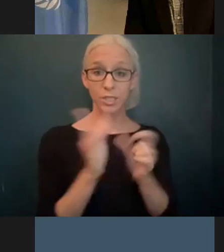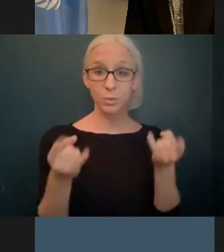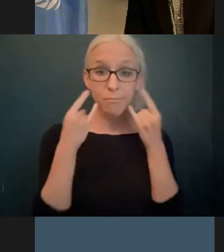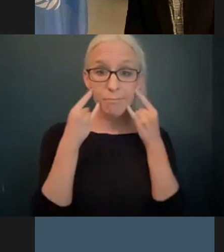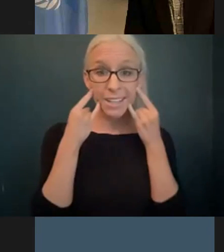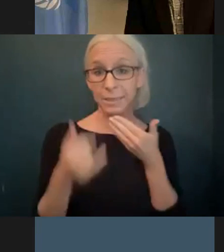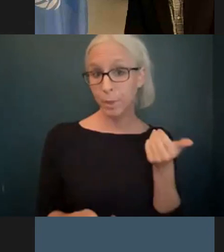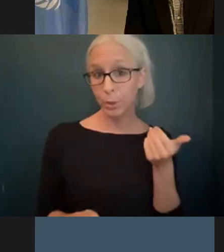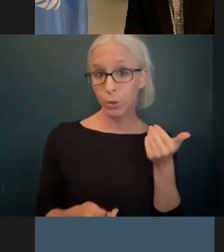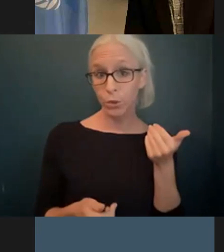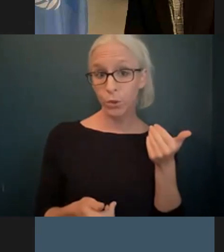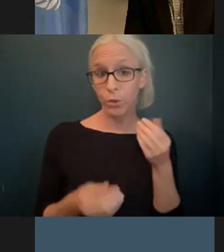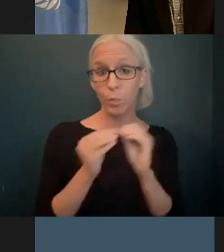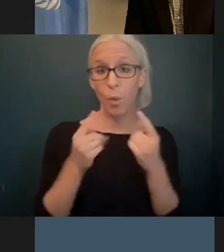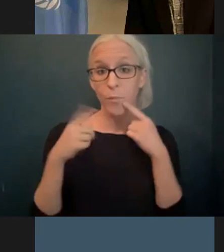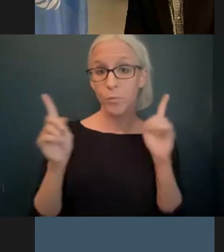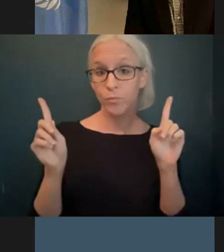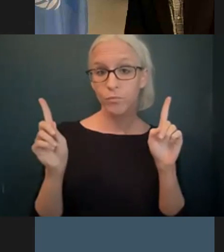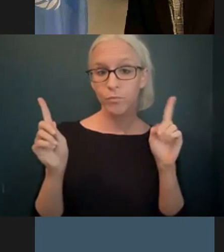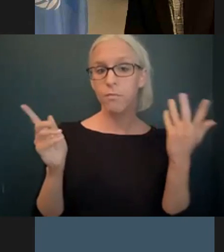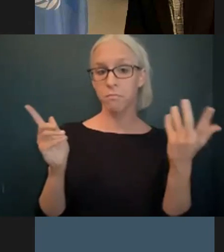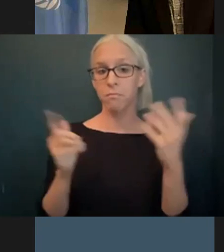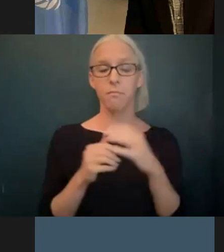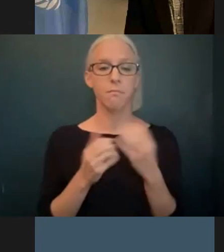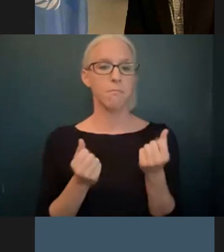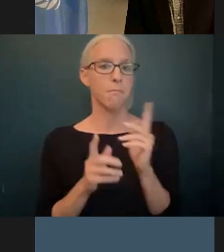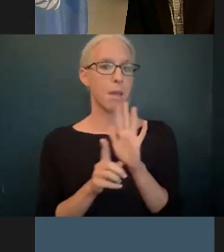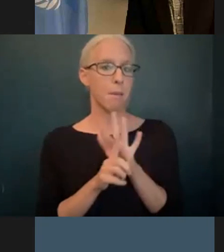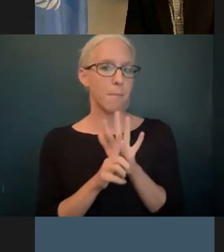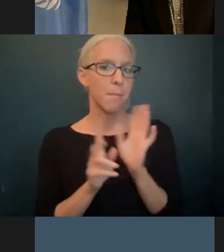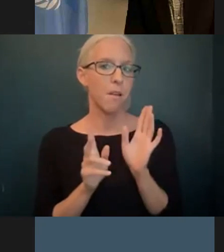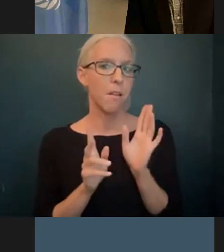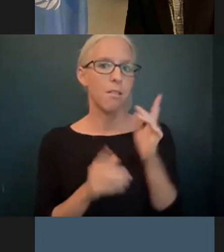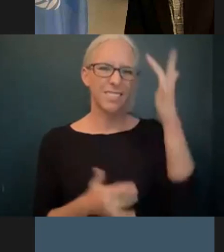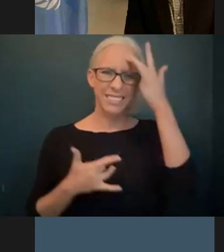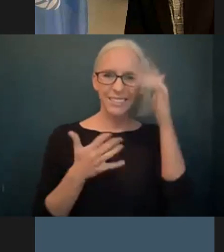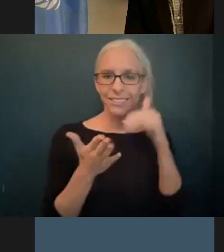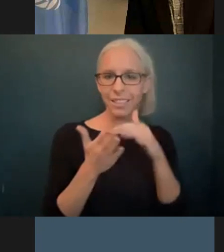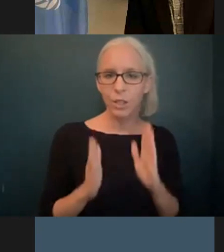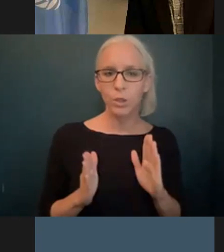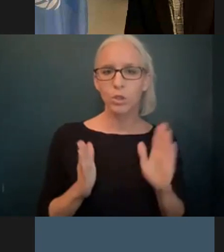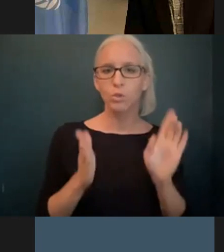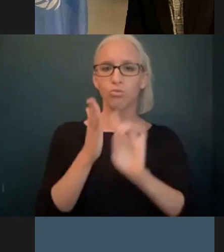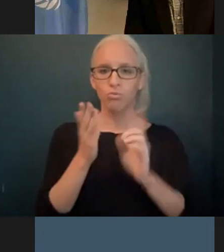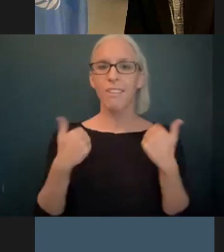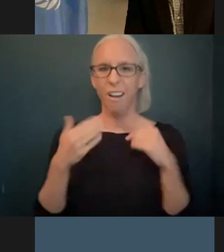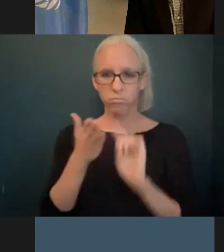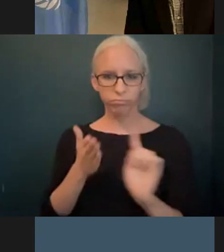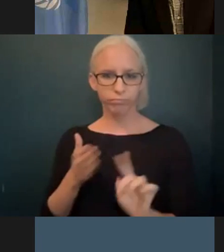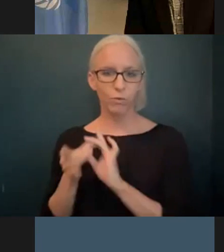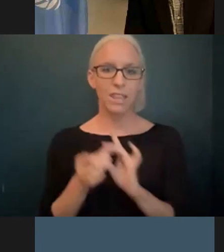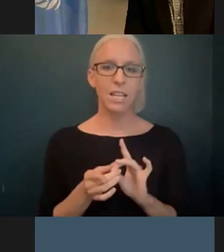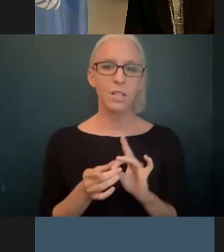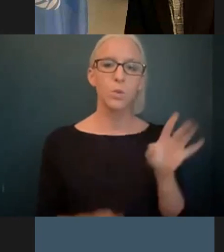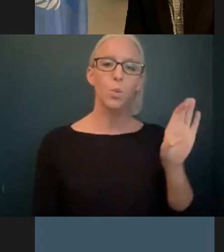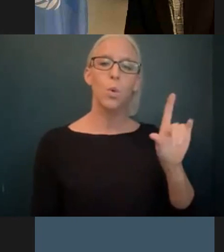qualitatively. That's not the case? A lot of the population level epidemiologic data that was collected was on cloth masks, right? We don't know what